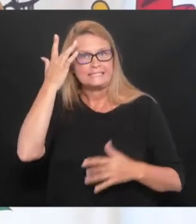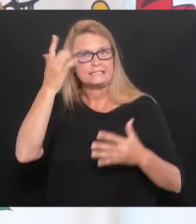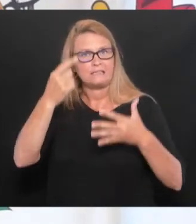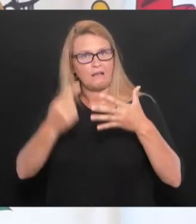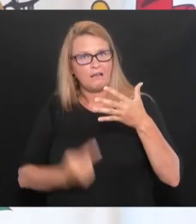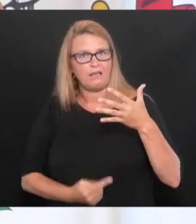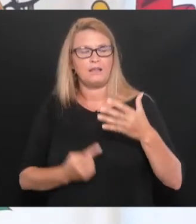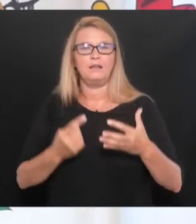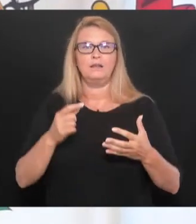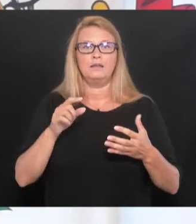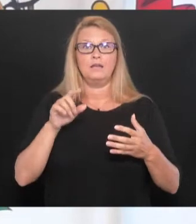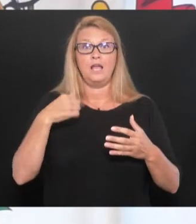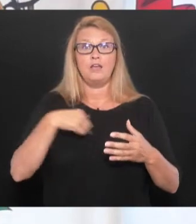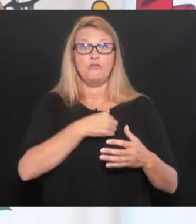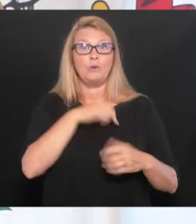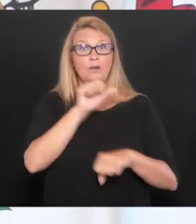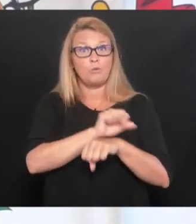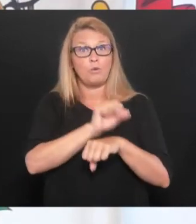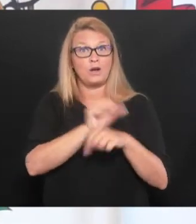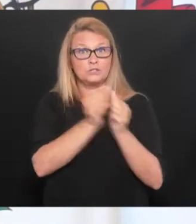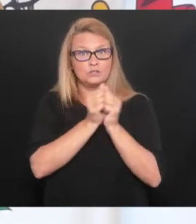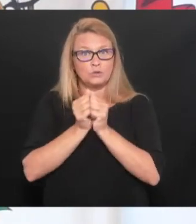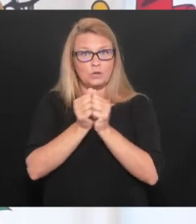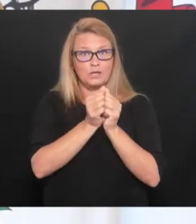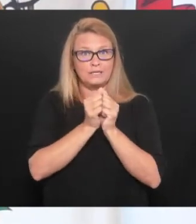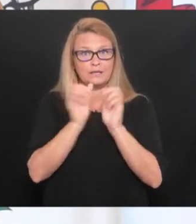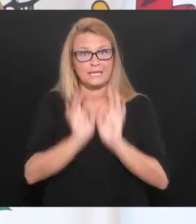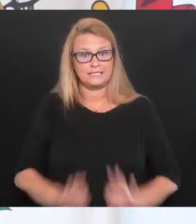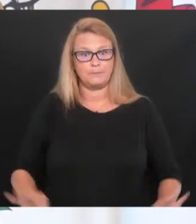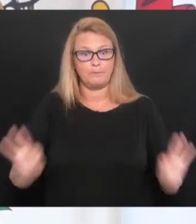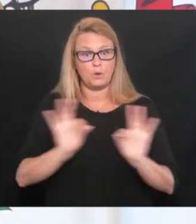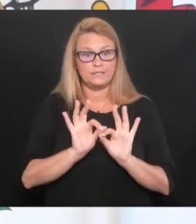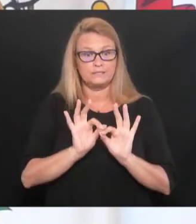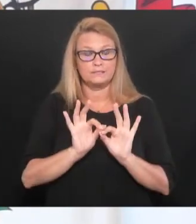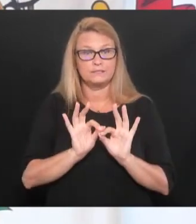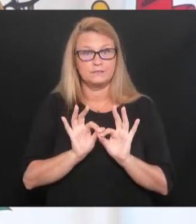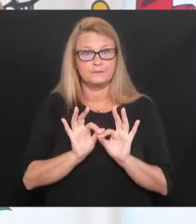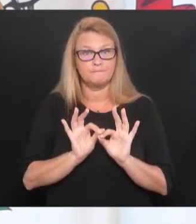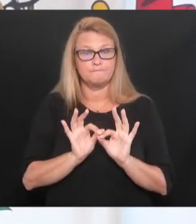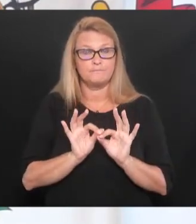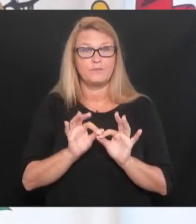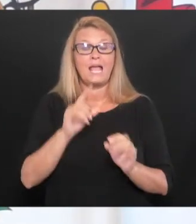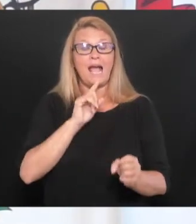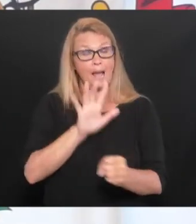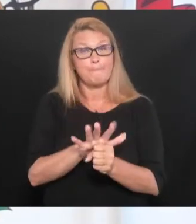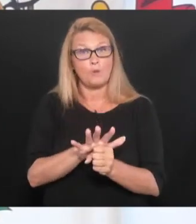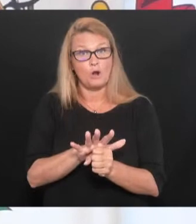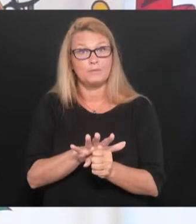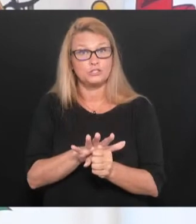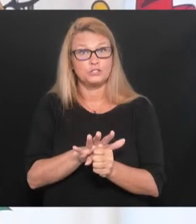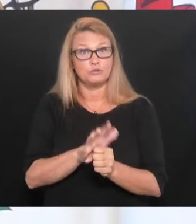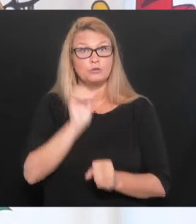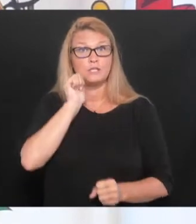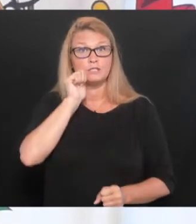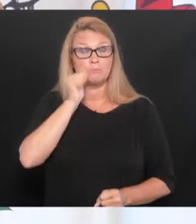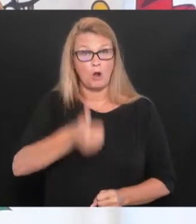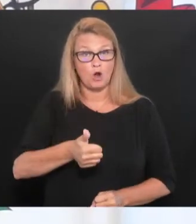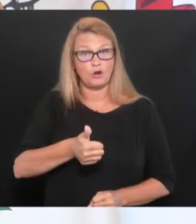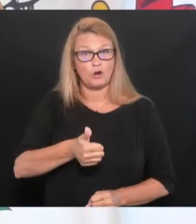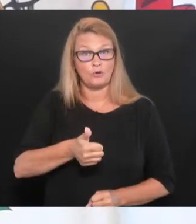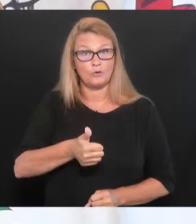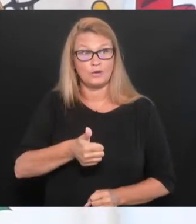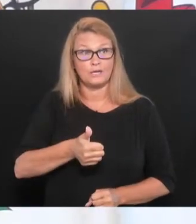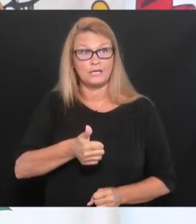truly, by staying together, it's been monstrously important. I'll promise you that tomorrow, if